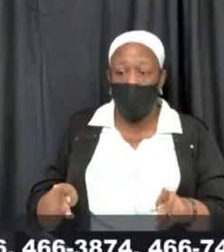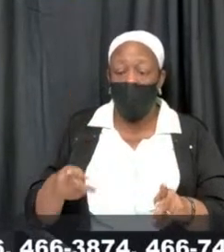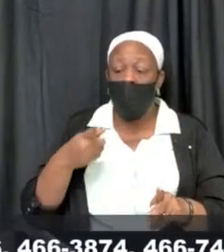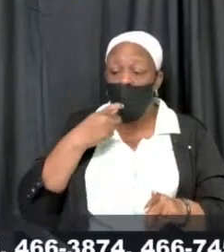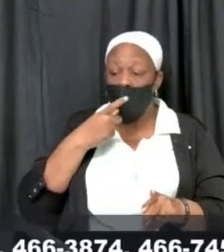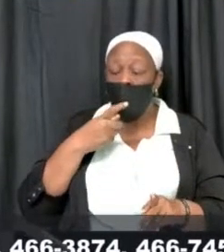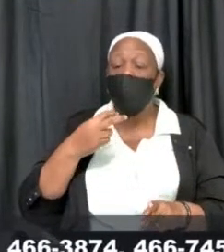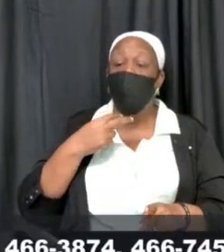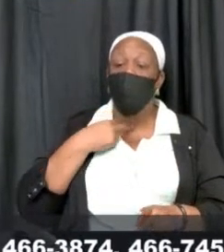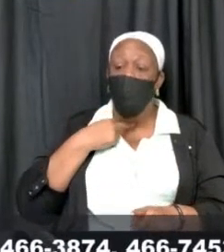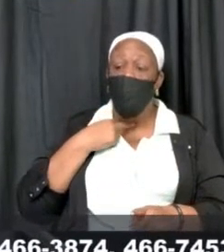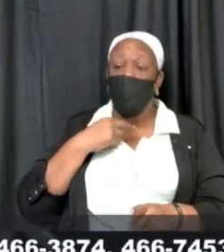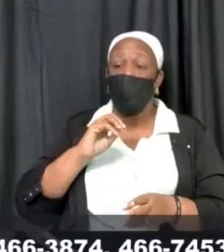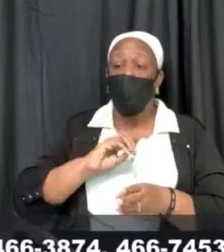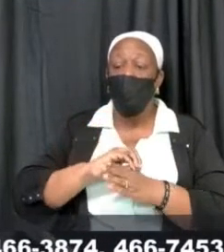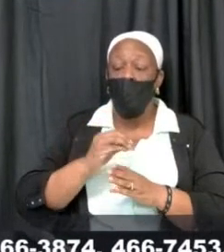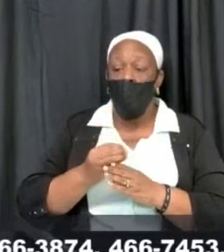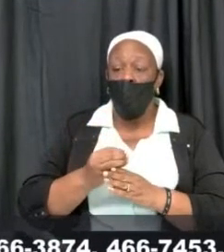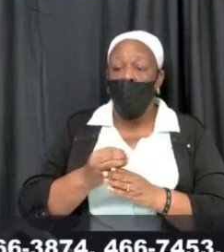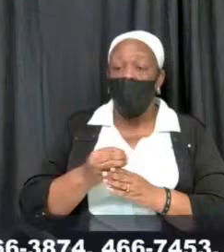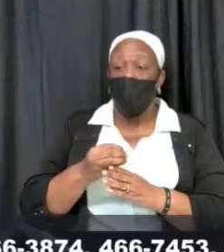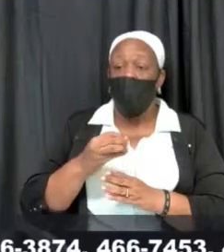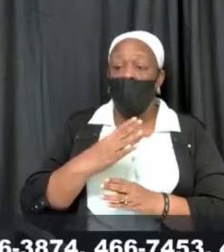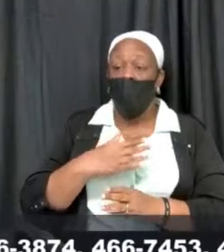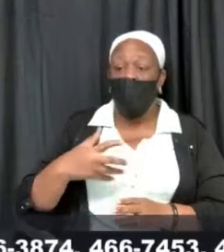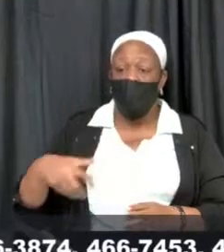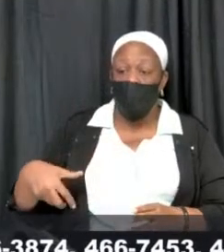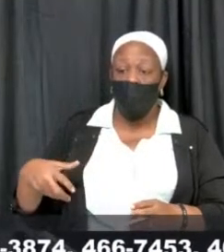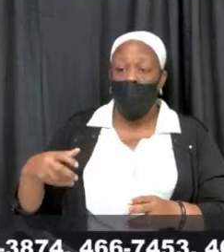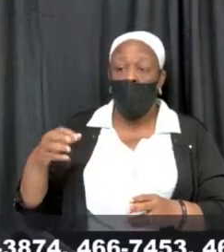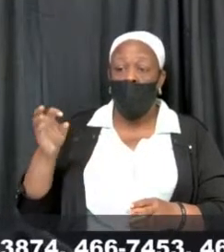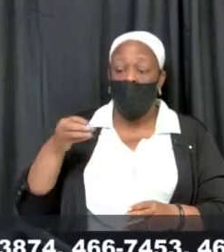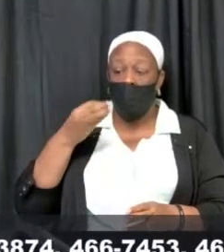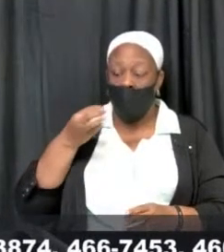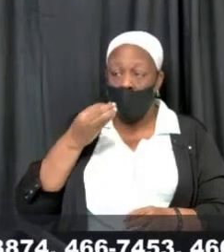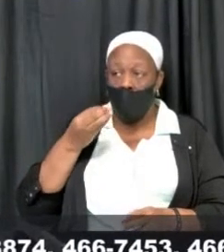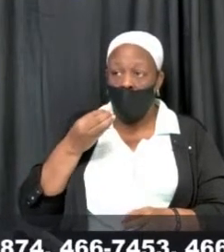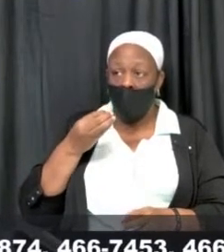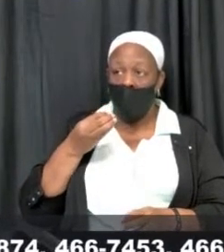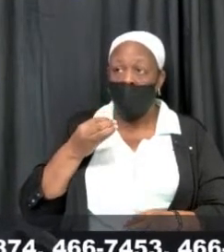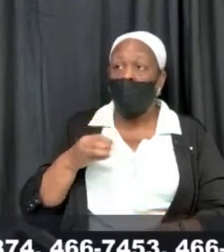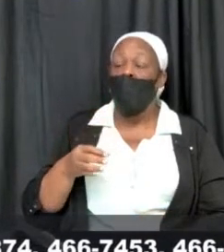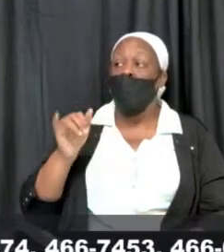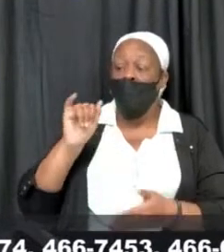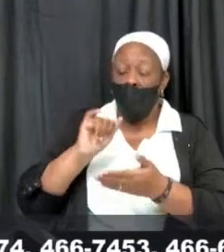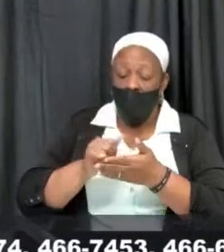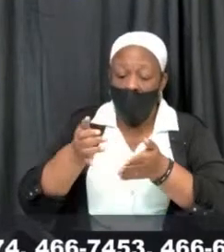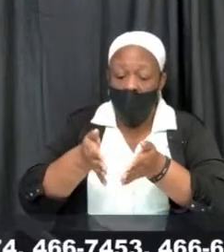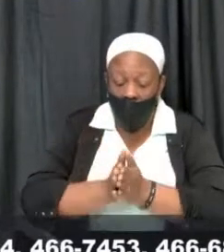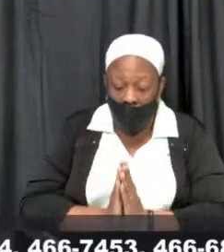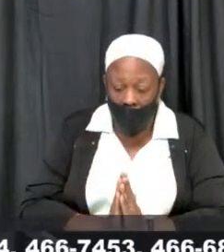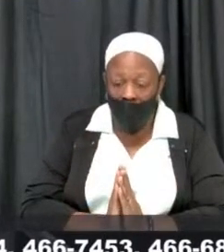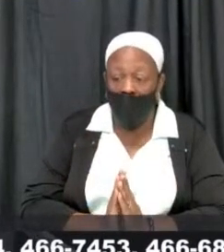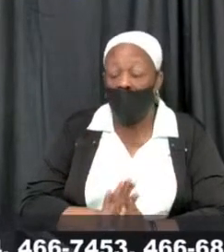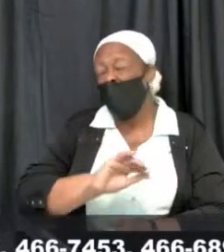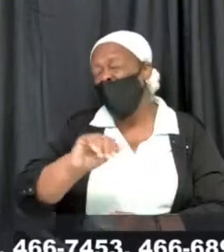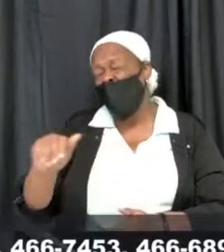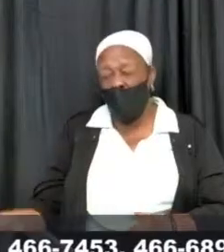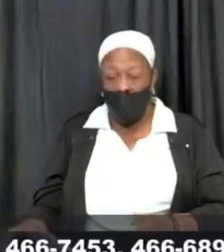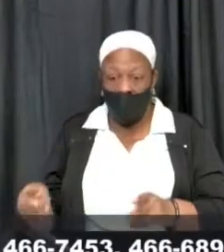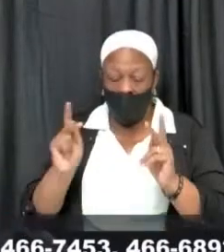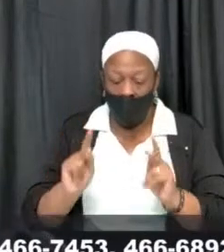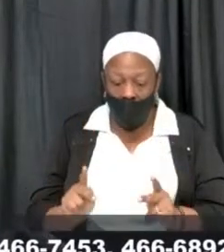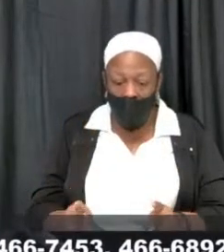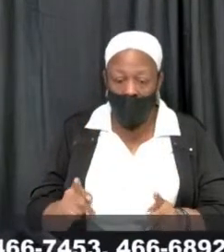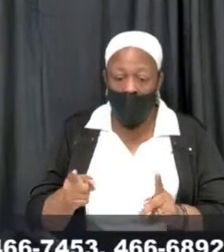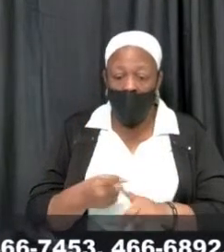or who are lactating. And that's why we're asking the non-pregnant, non-lactating persons who are eligible